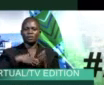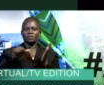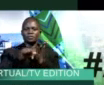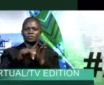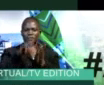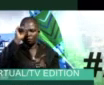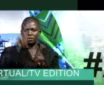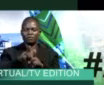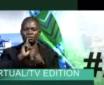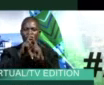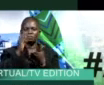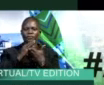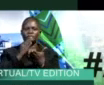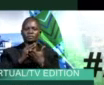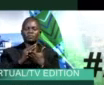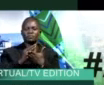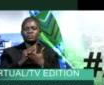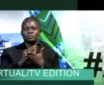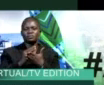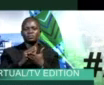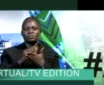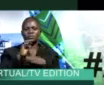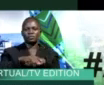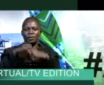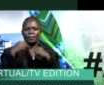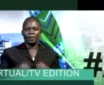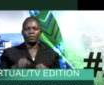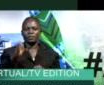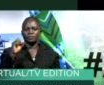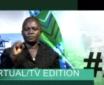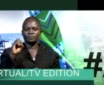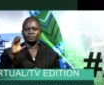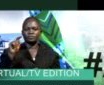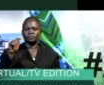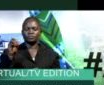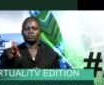My senior brother has talked about the financing on the power sector.